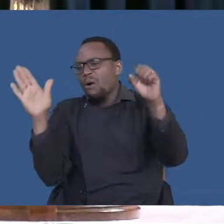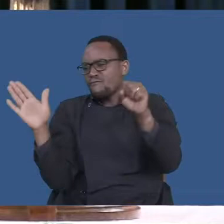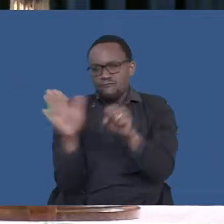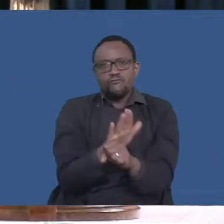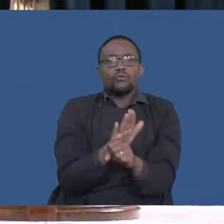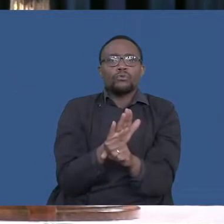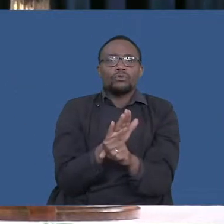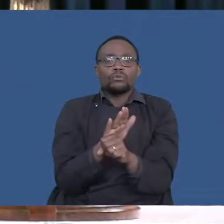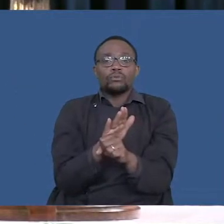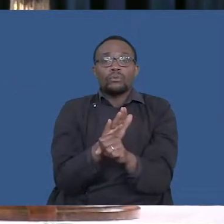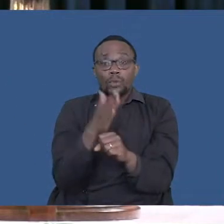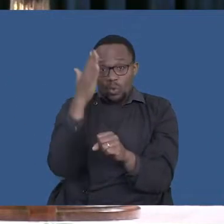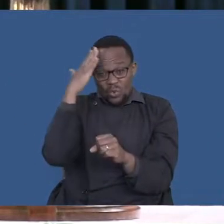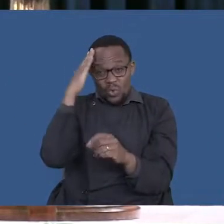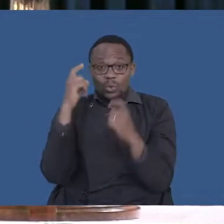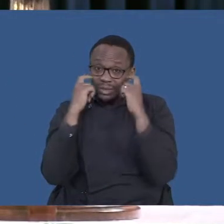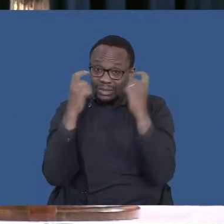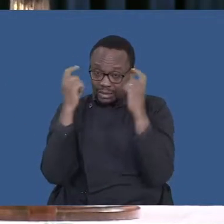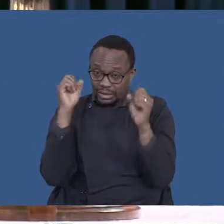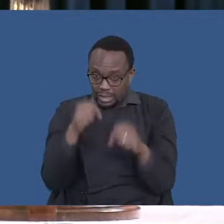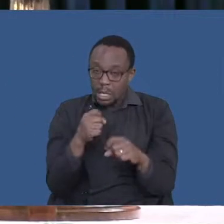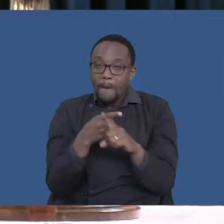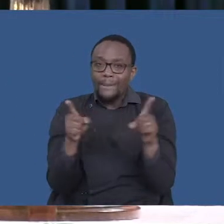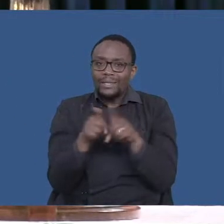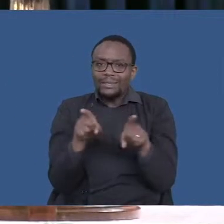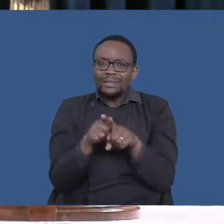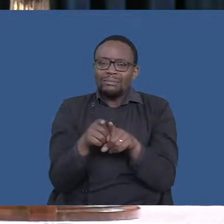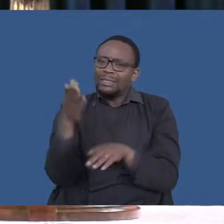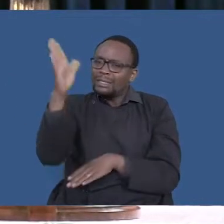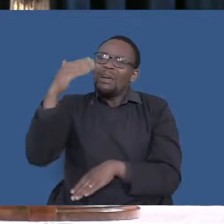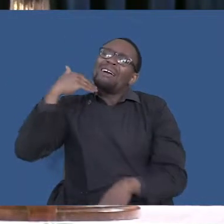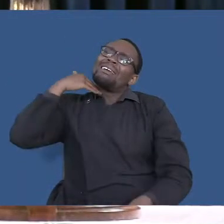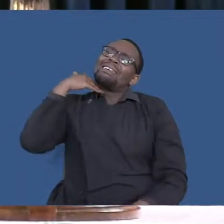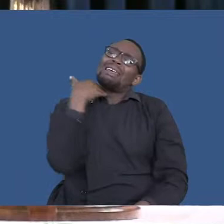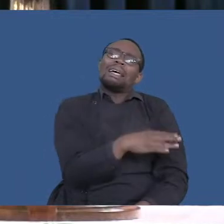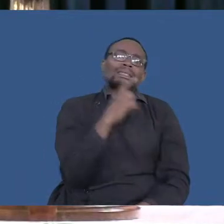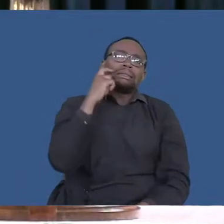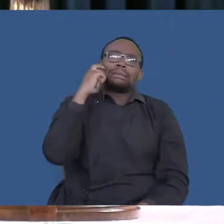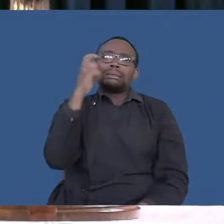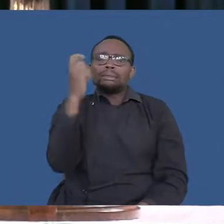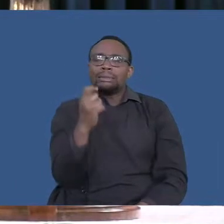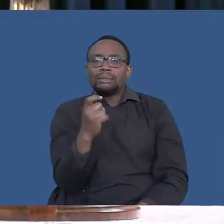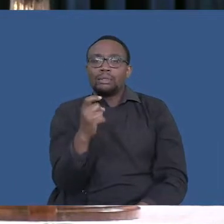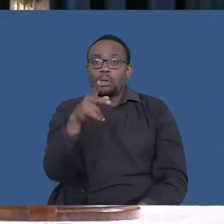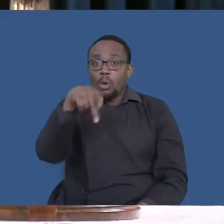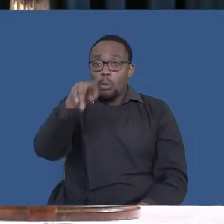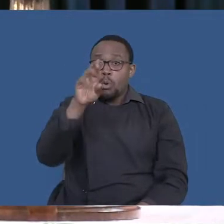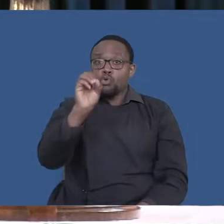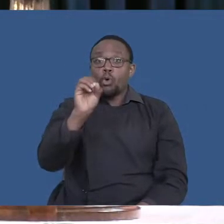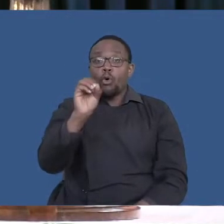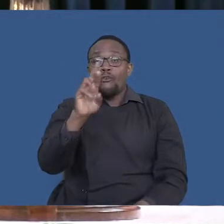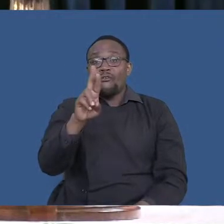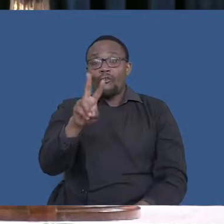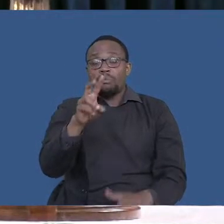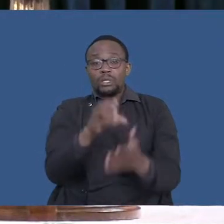And he not only knows about your sins, he also hates sin. Proverbs 6, verse 16 to